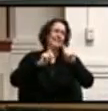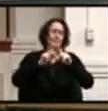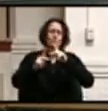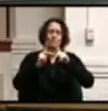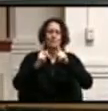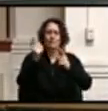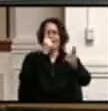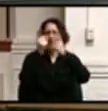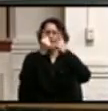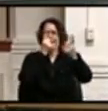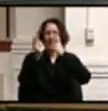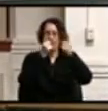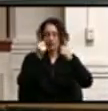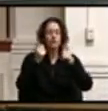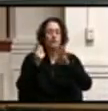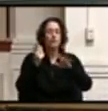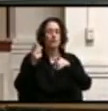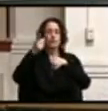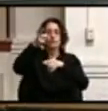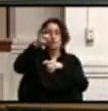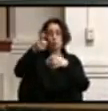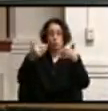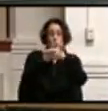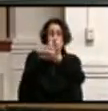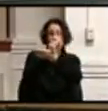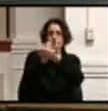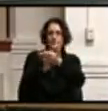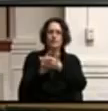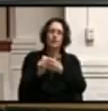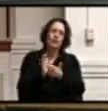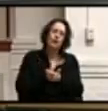a safe place for people to go that's going to be out of the